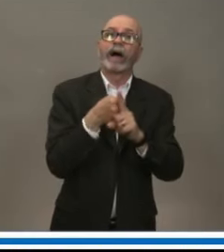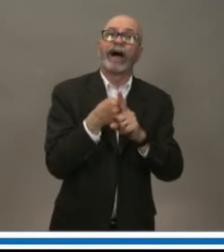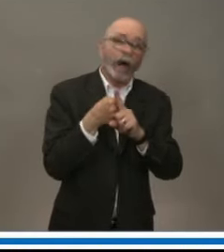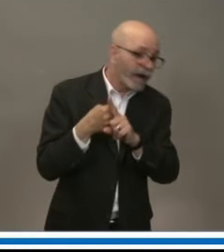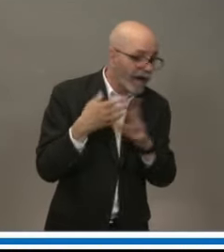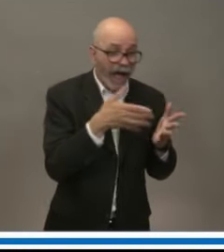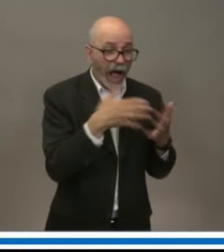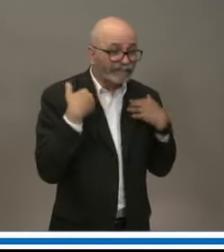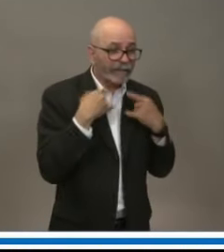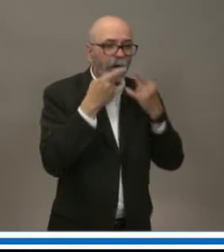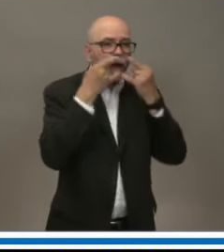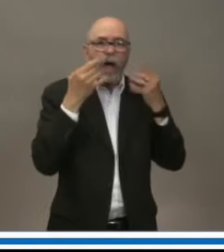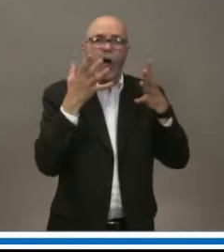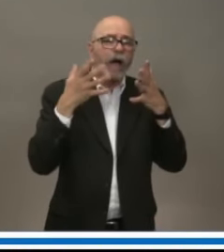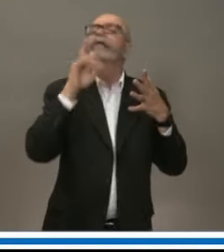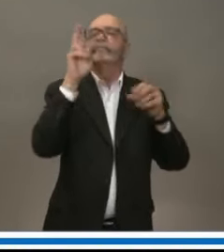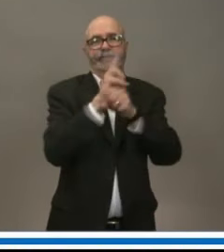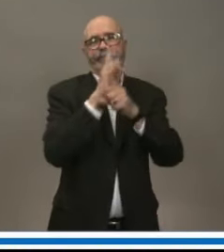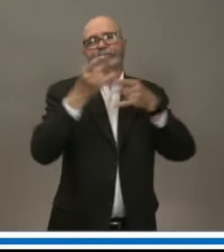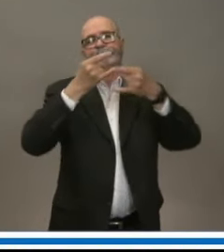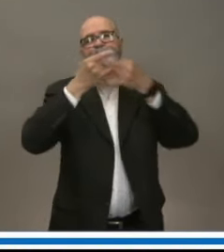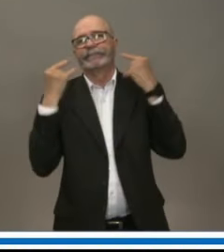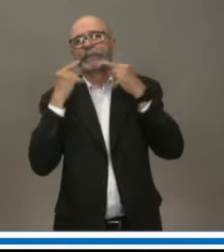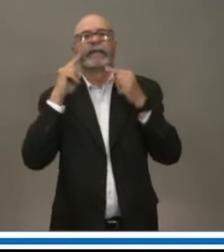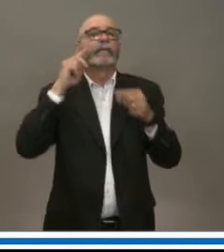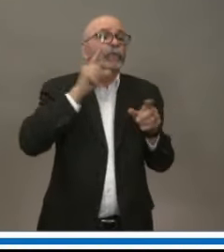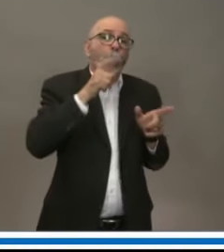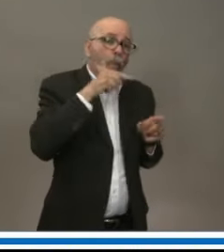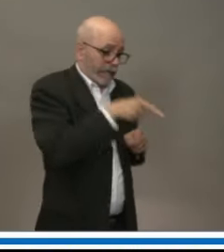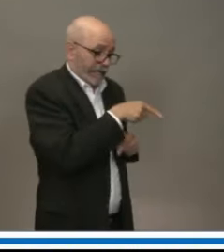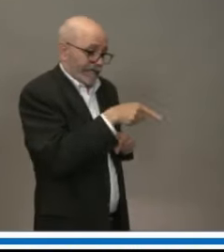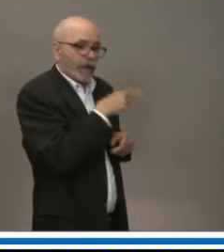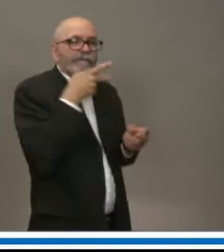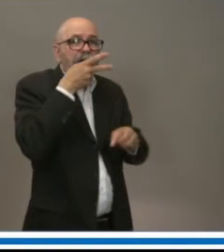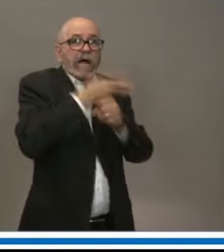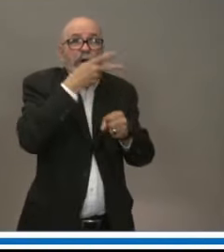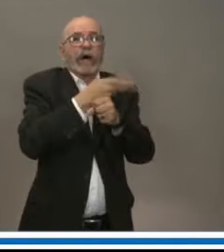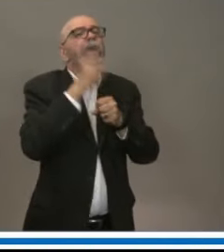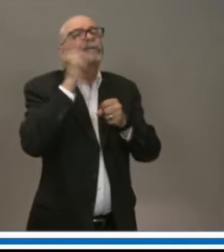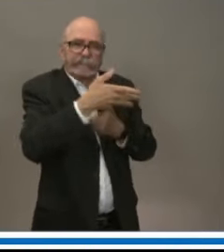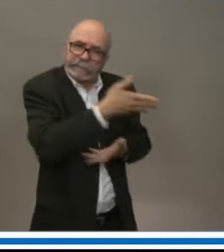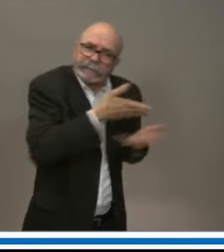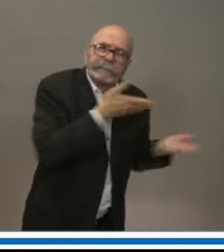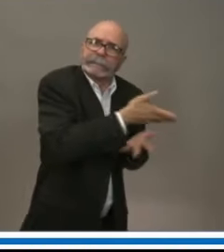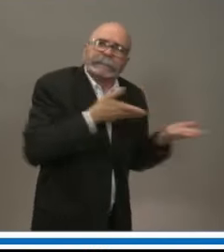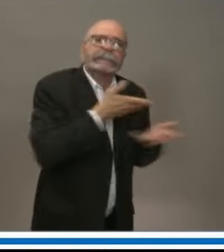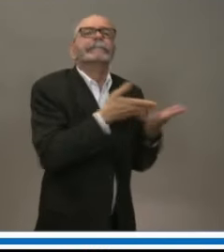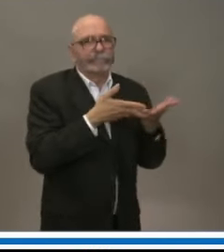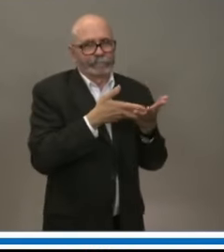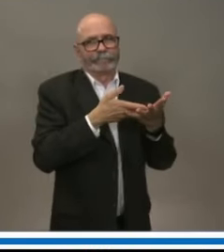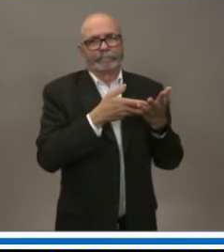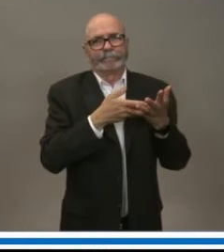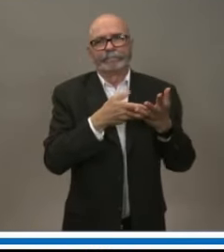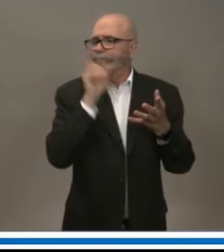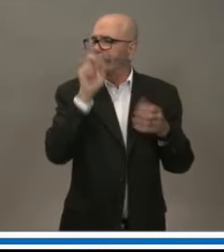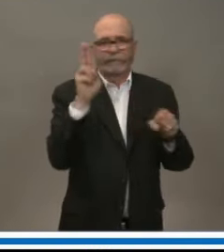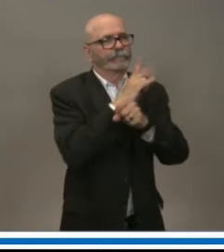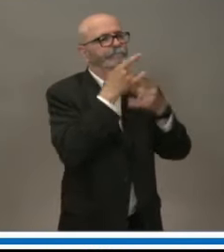that all frontline healthcare providers, including those in long-term care facilities, wear masks as a preventive step to minimize